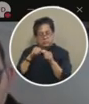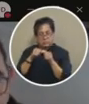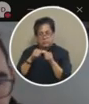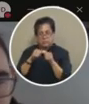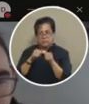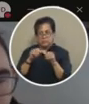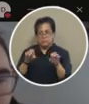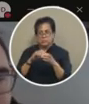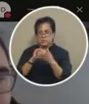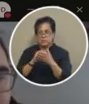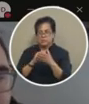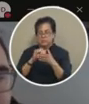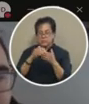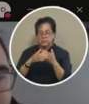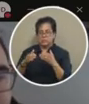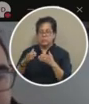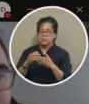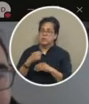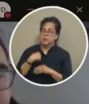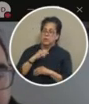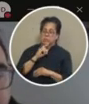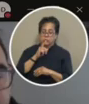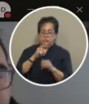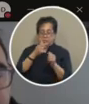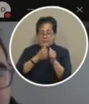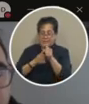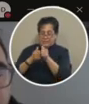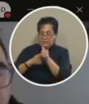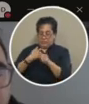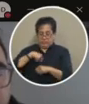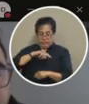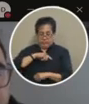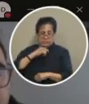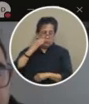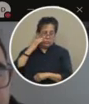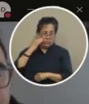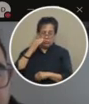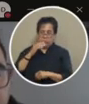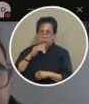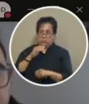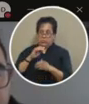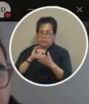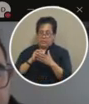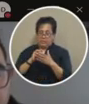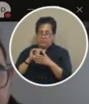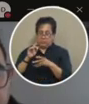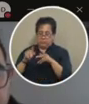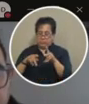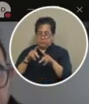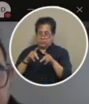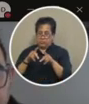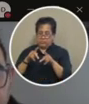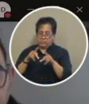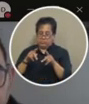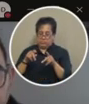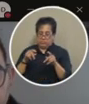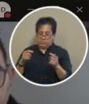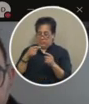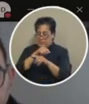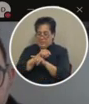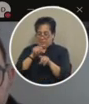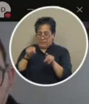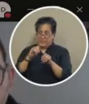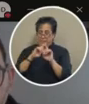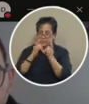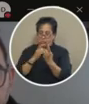forward. I'm sure that each of us, if we know that if there's constituents in each other's districts that have concerns,